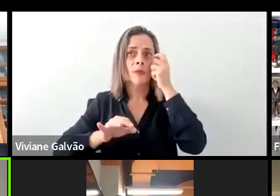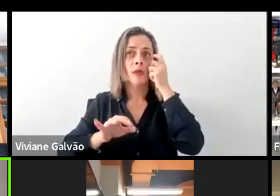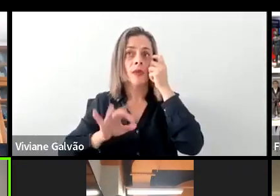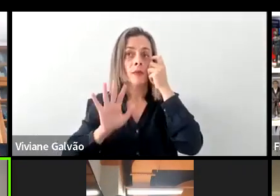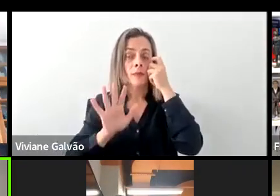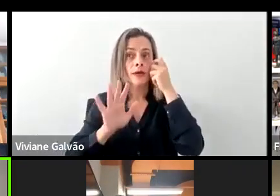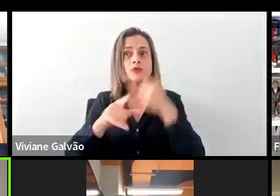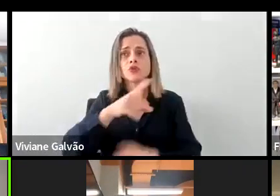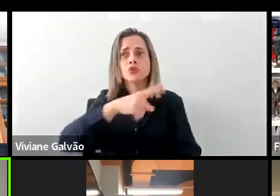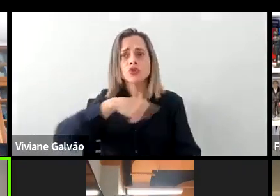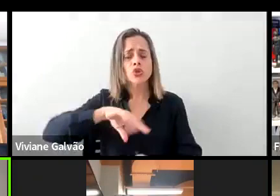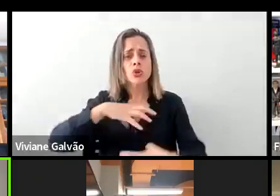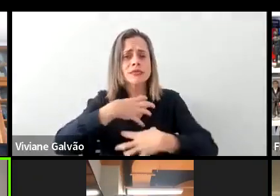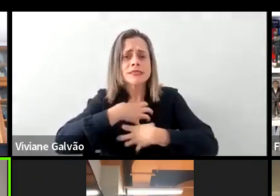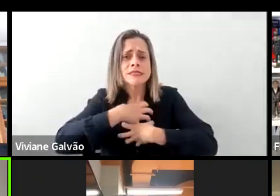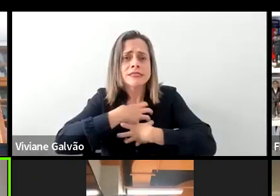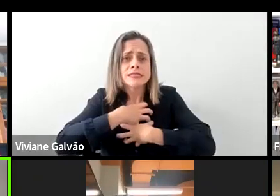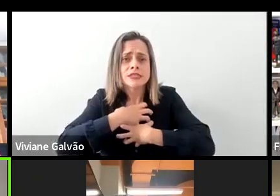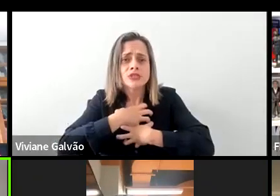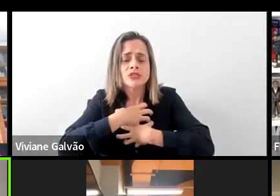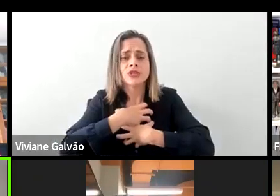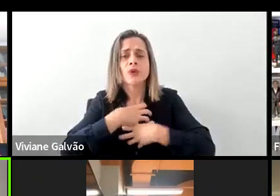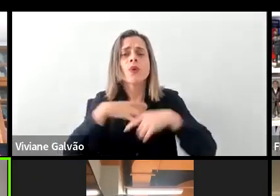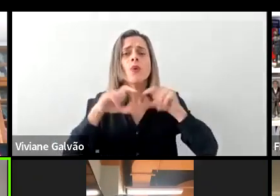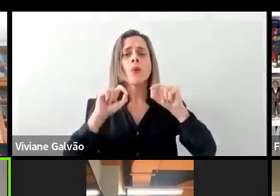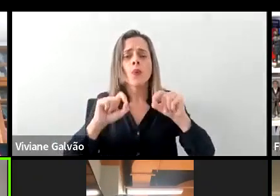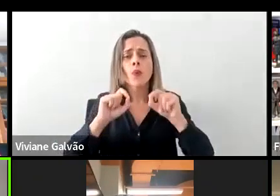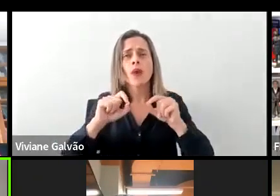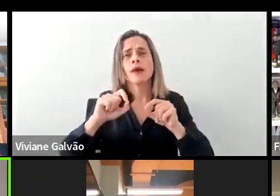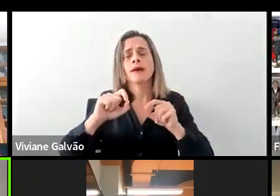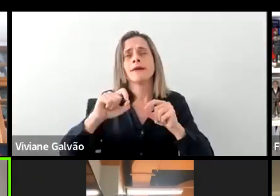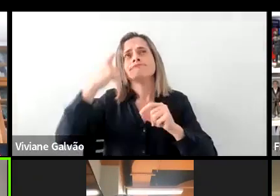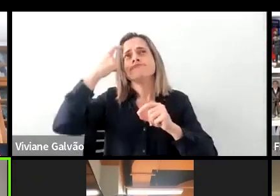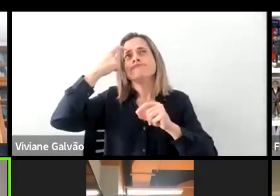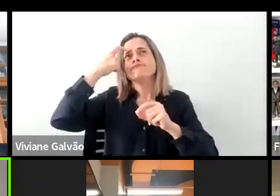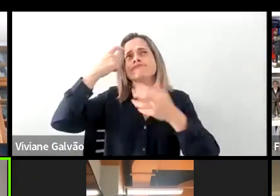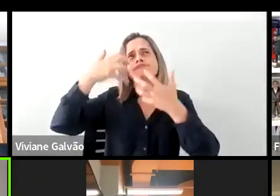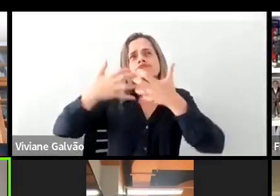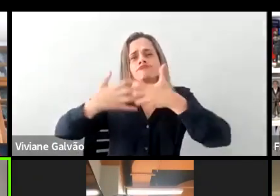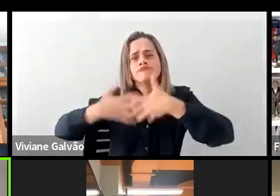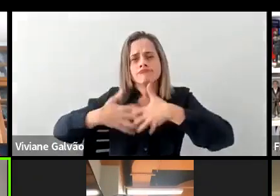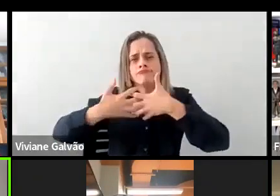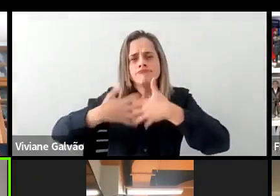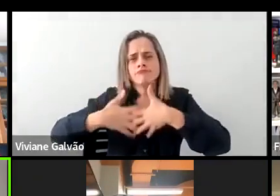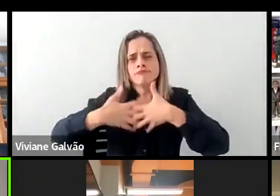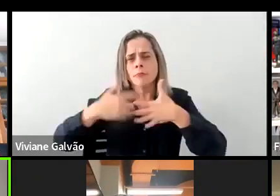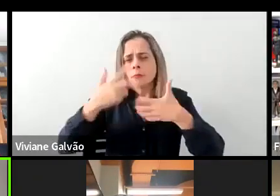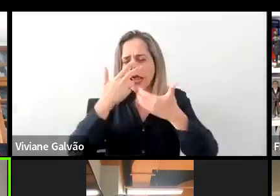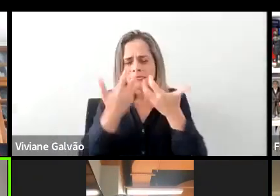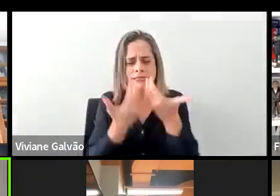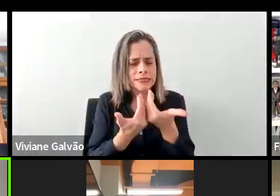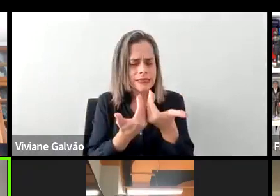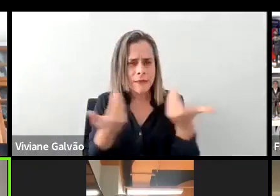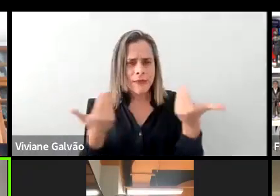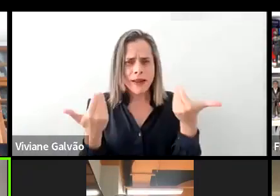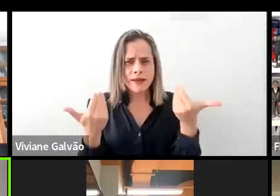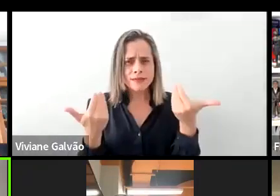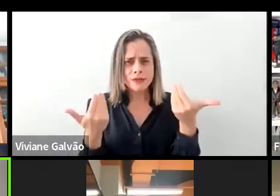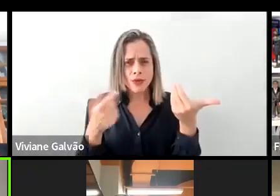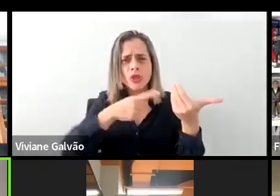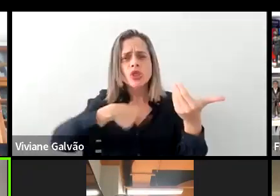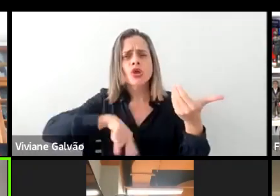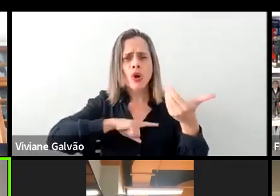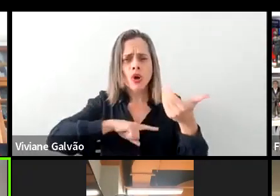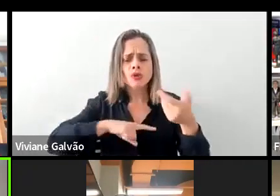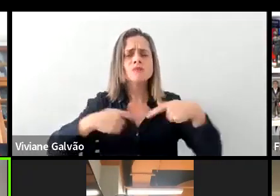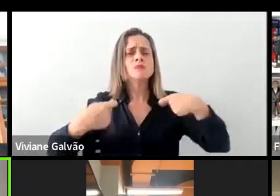just in our heads. We have to find ways that separation in practice can